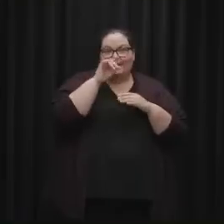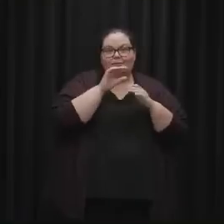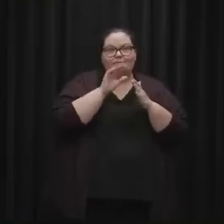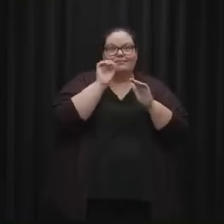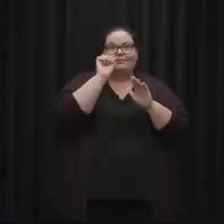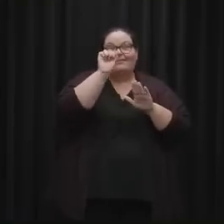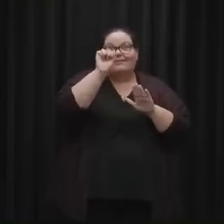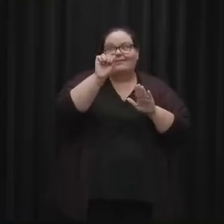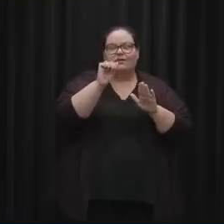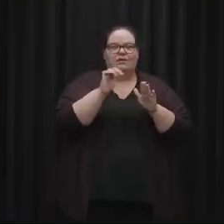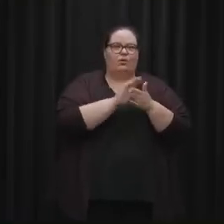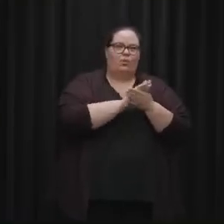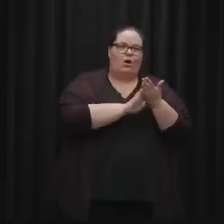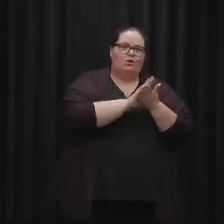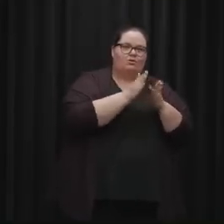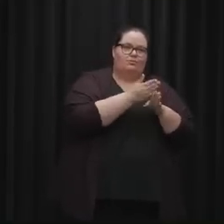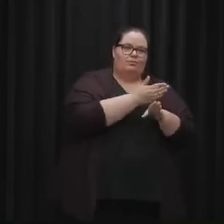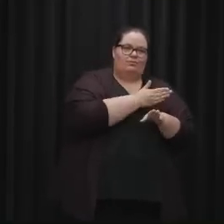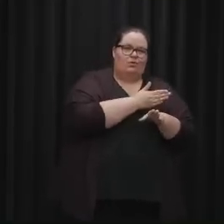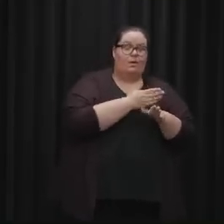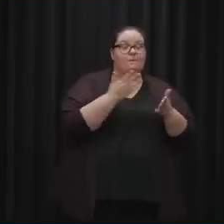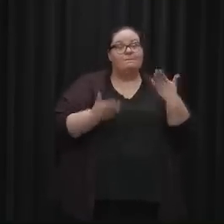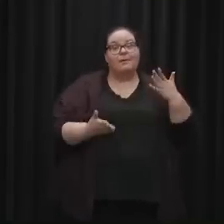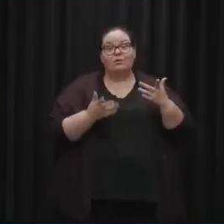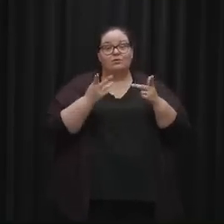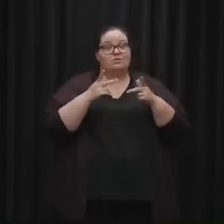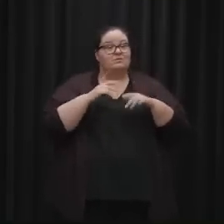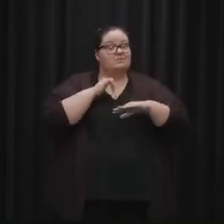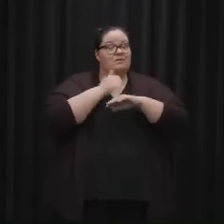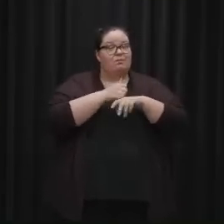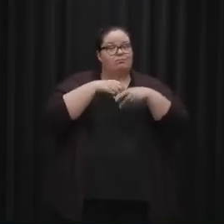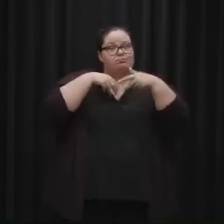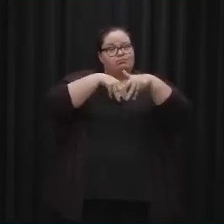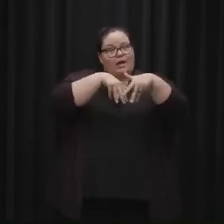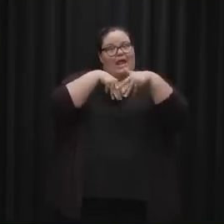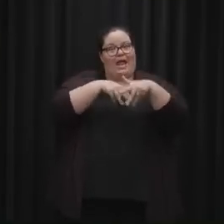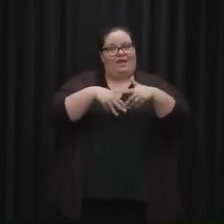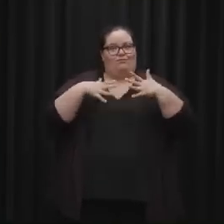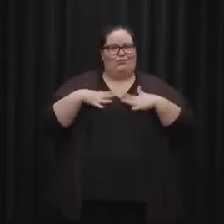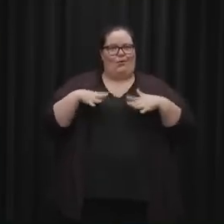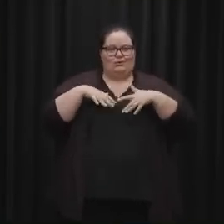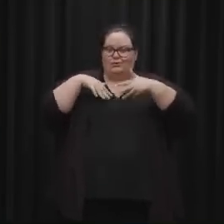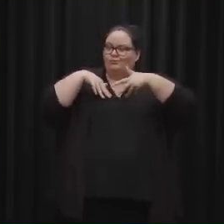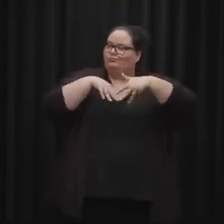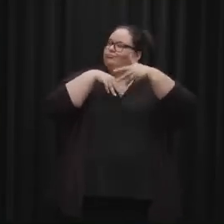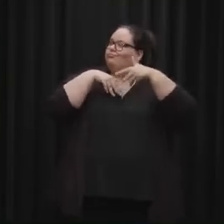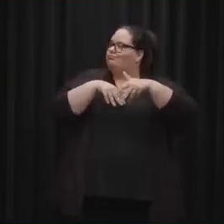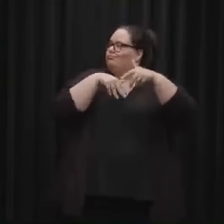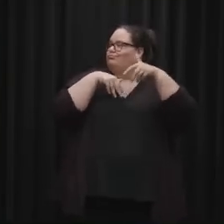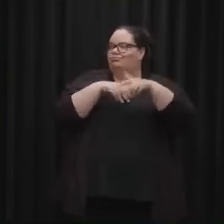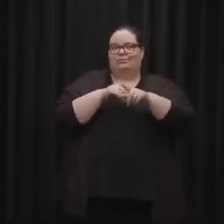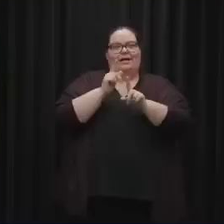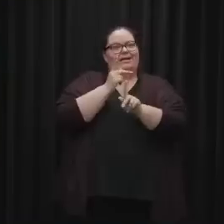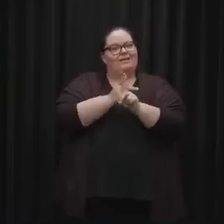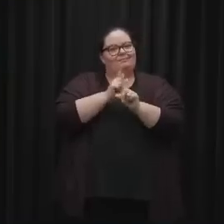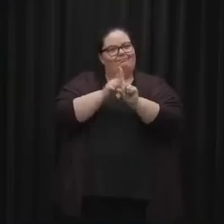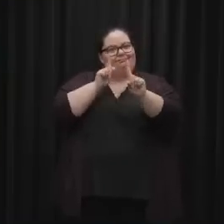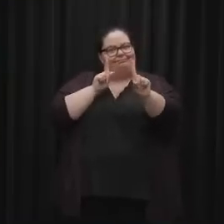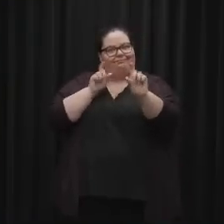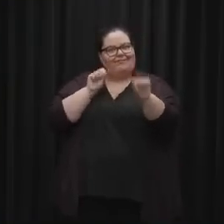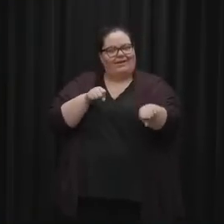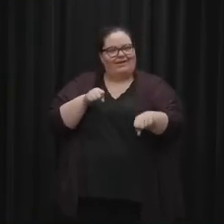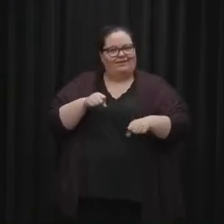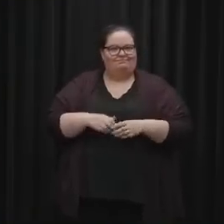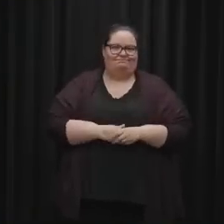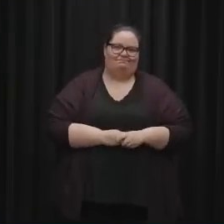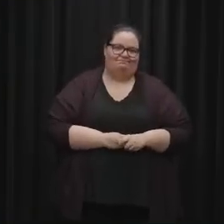returning home. You can organize costume parades for the trick-or-treaters so that the kids can show off their costumes while maintaining physical distance.